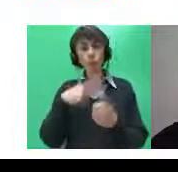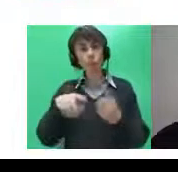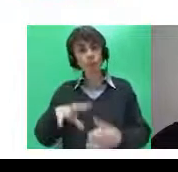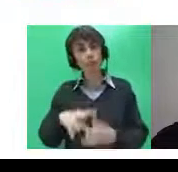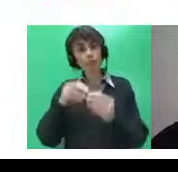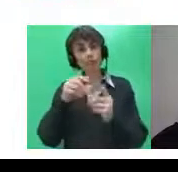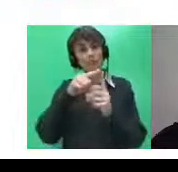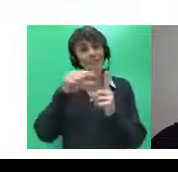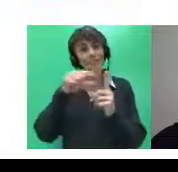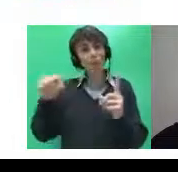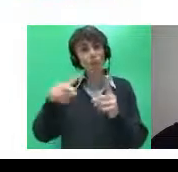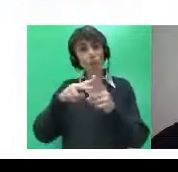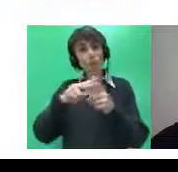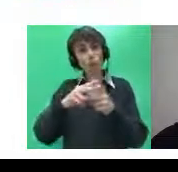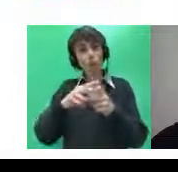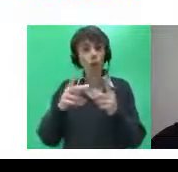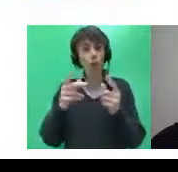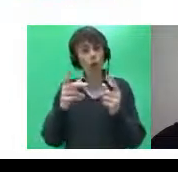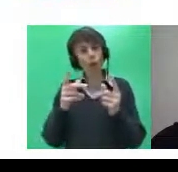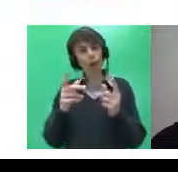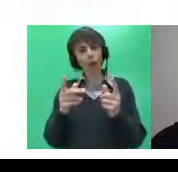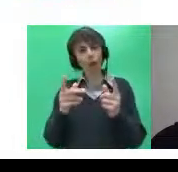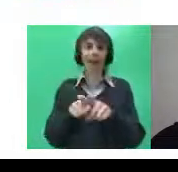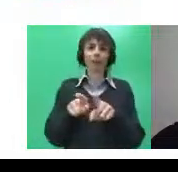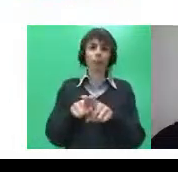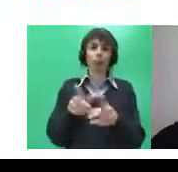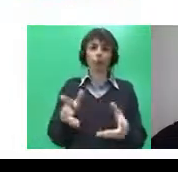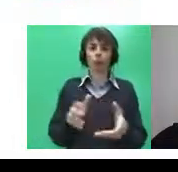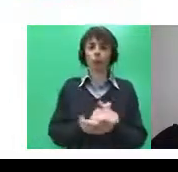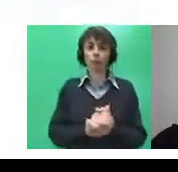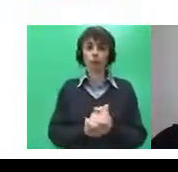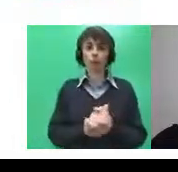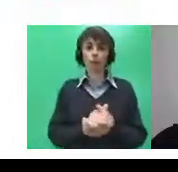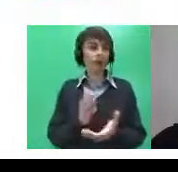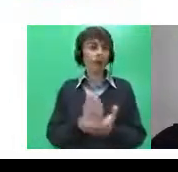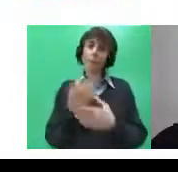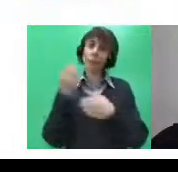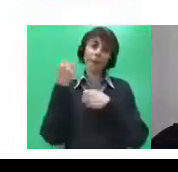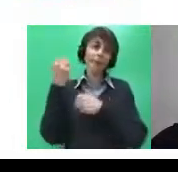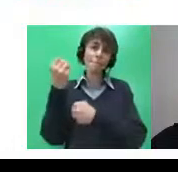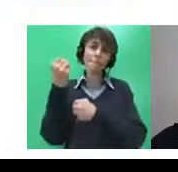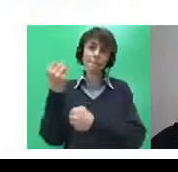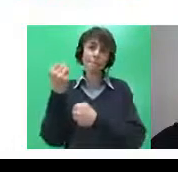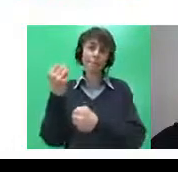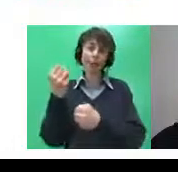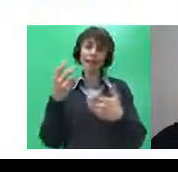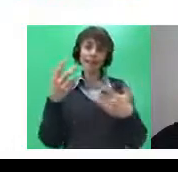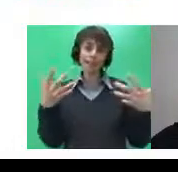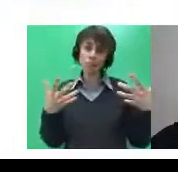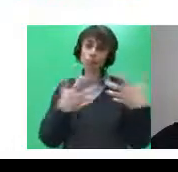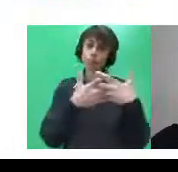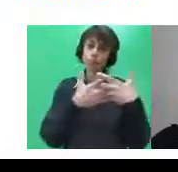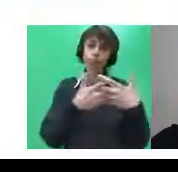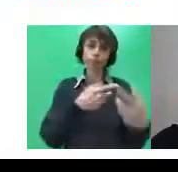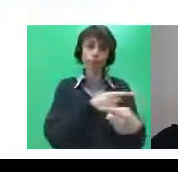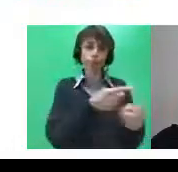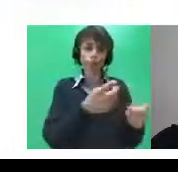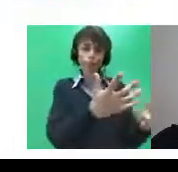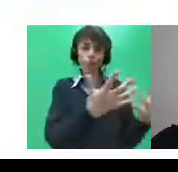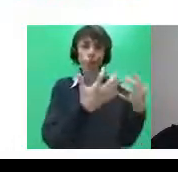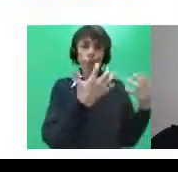been really great to hear is that the campaign is more relevant than ever. So the overarching theme of the importance of